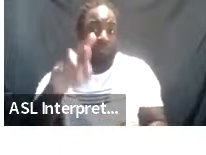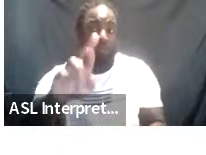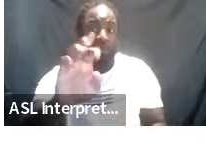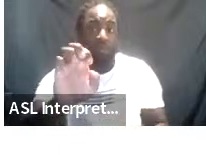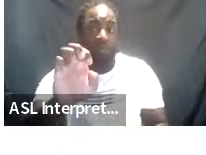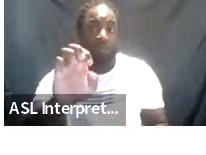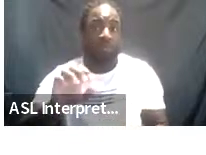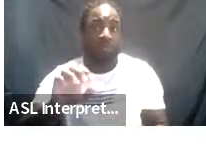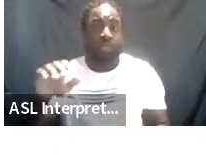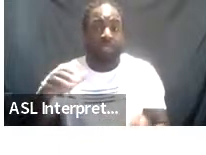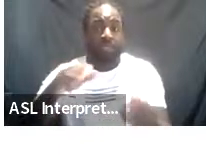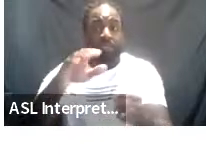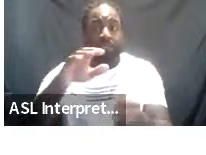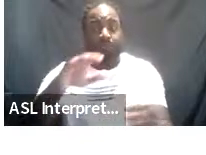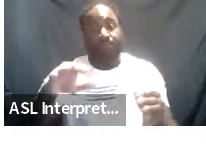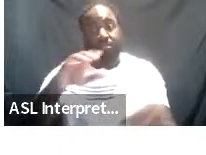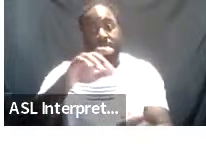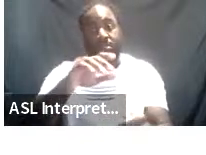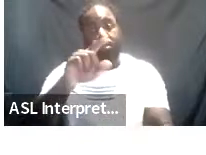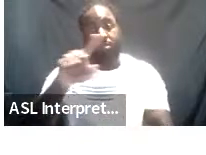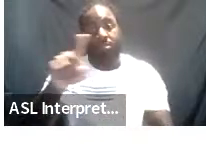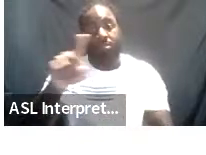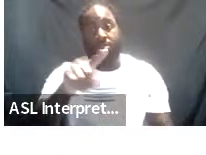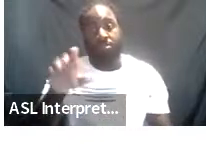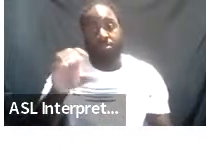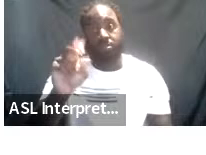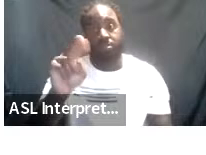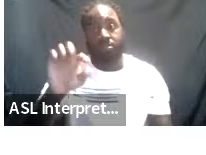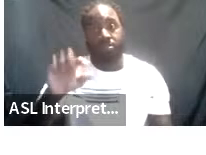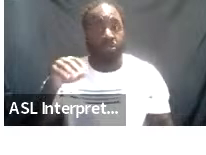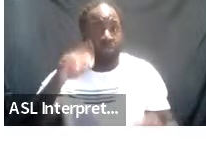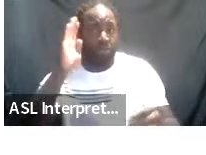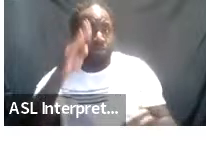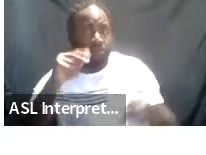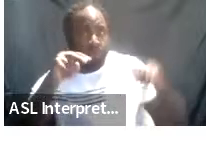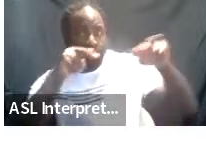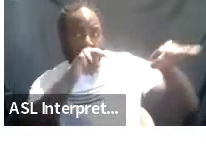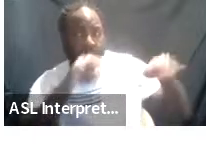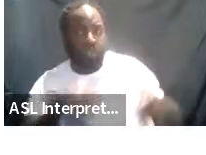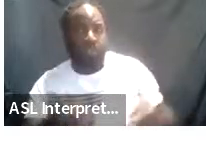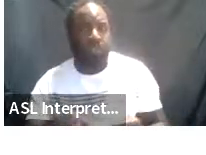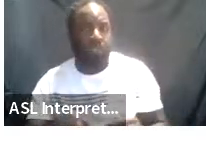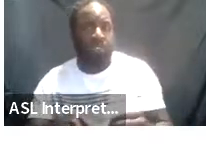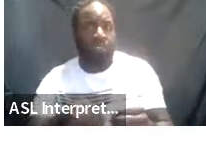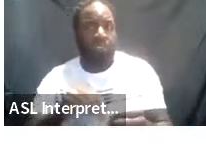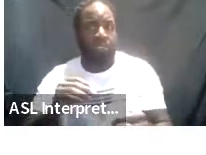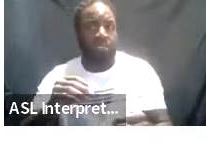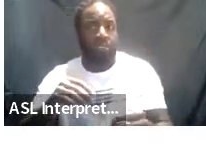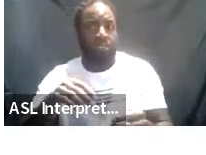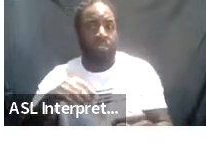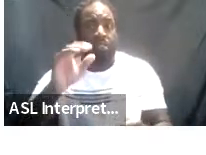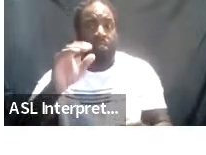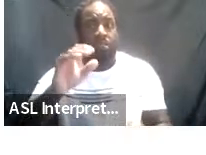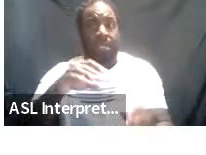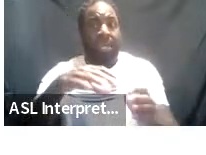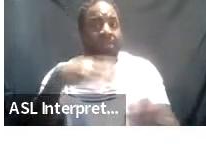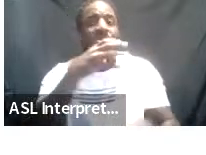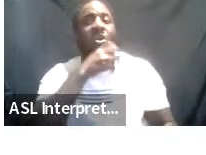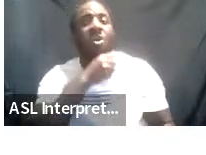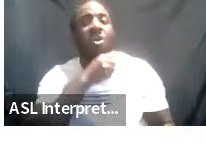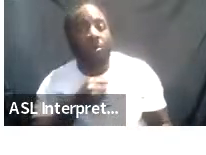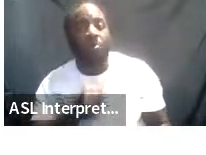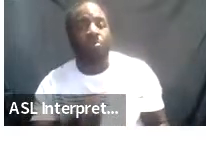will also look at the frankly outdated concept of the Midtown